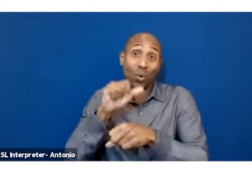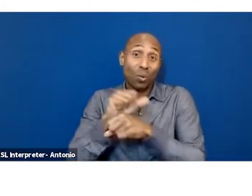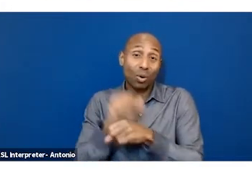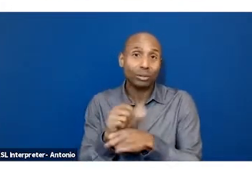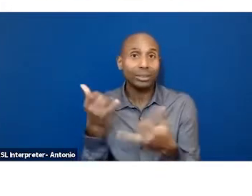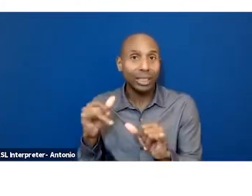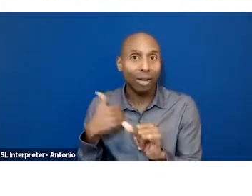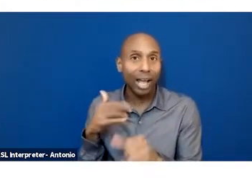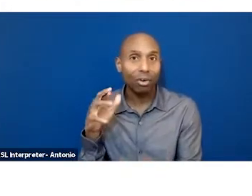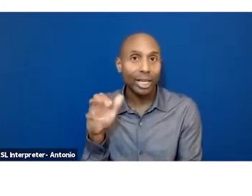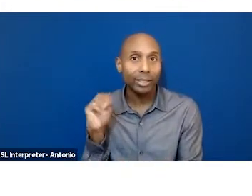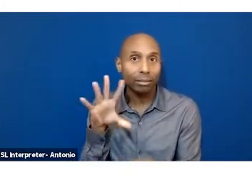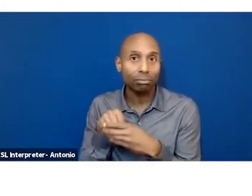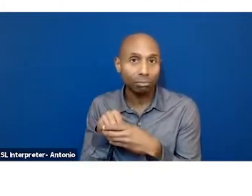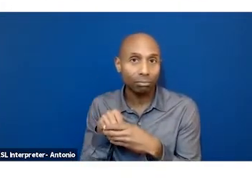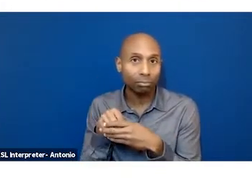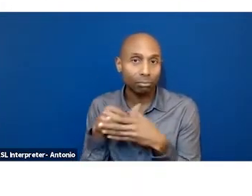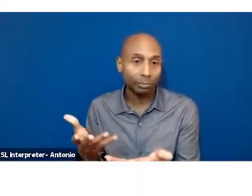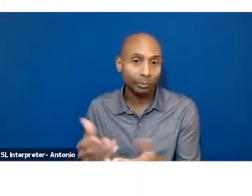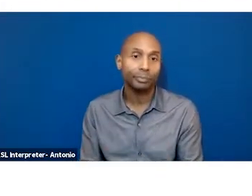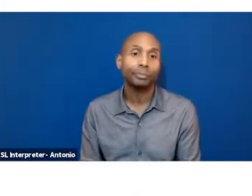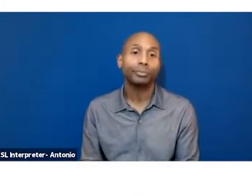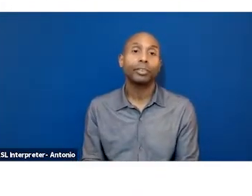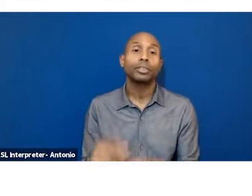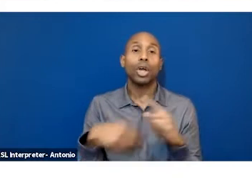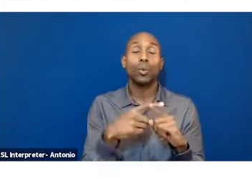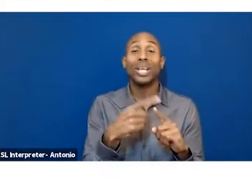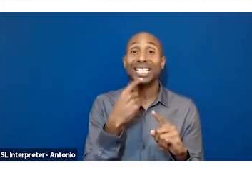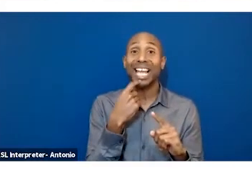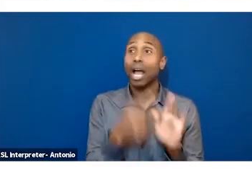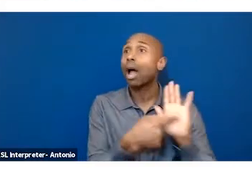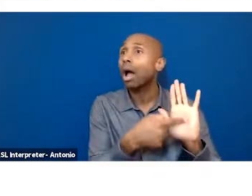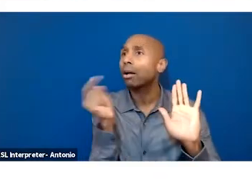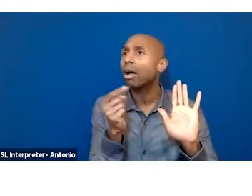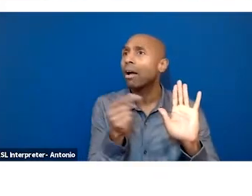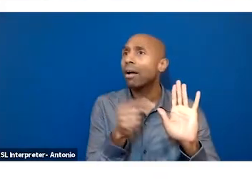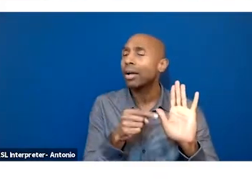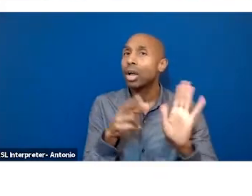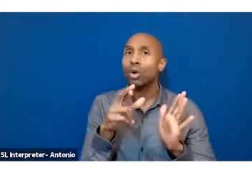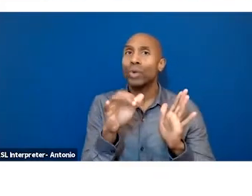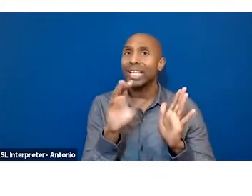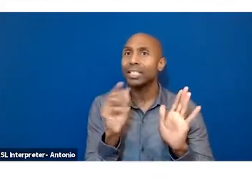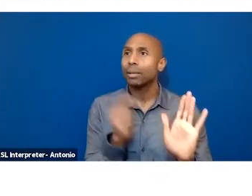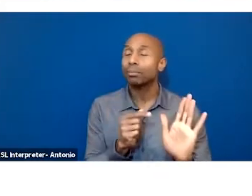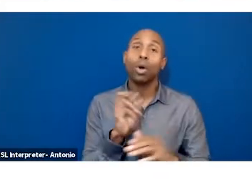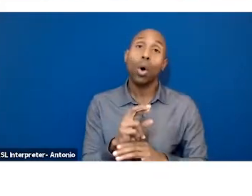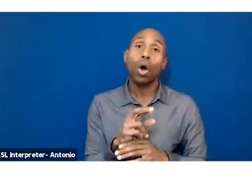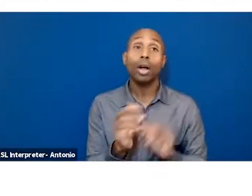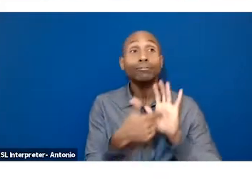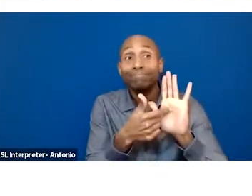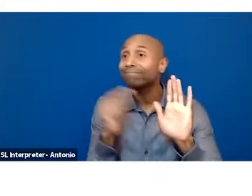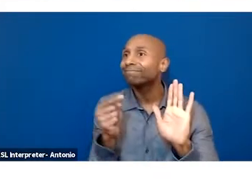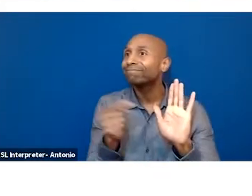racism, the spectacles of racial inclusion, often work to divert attention away from the deeper structure